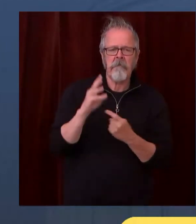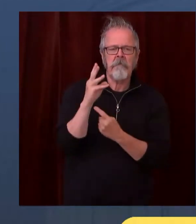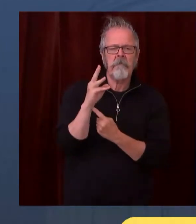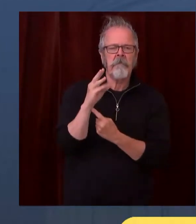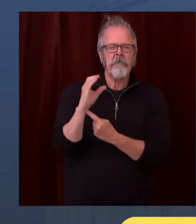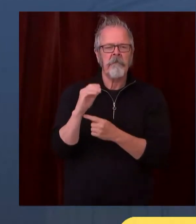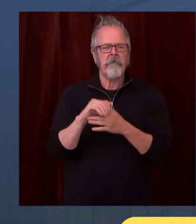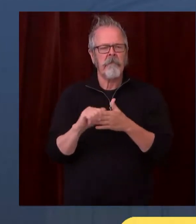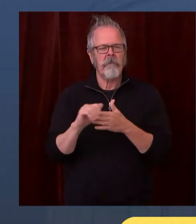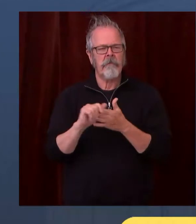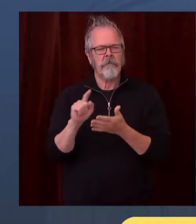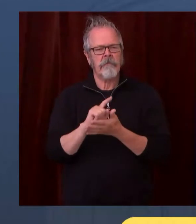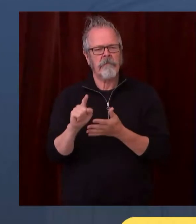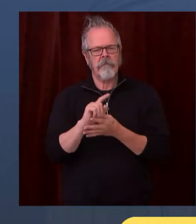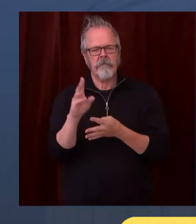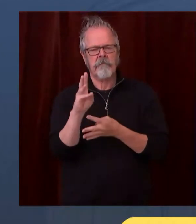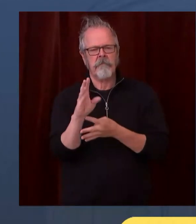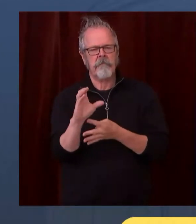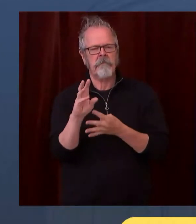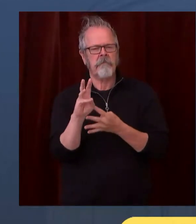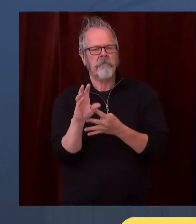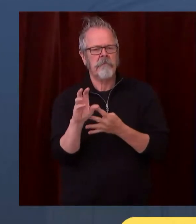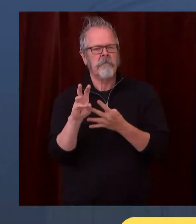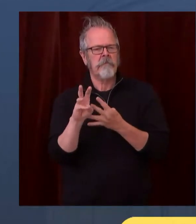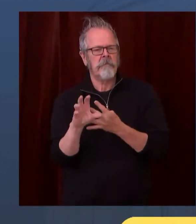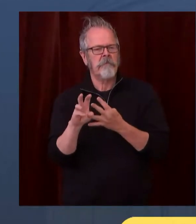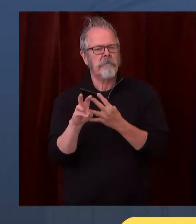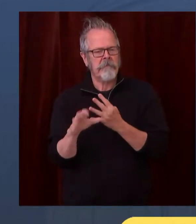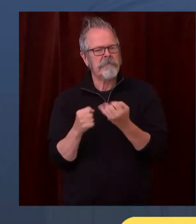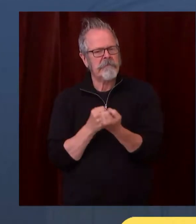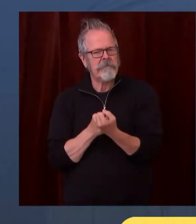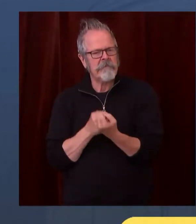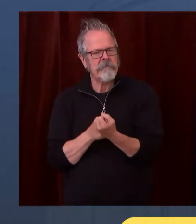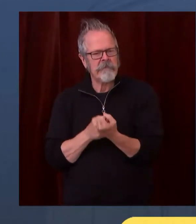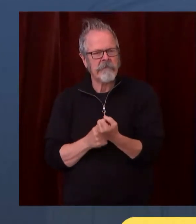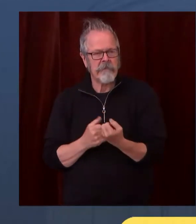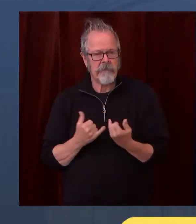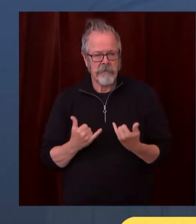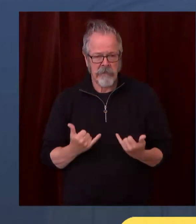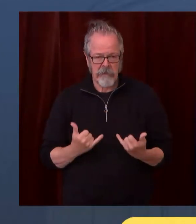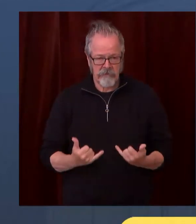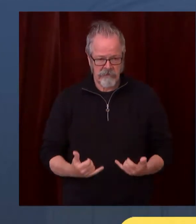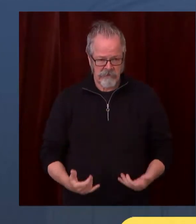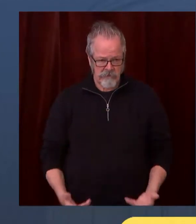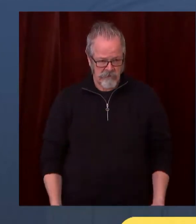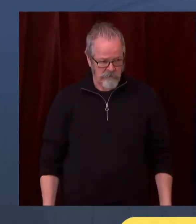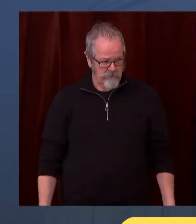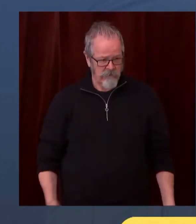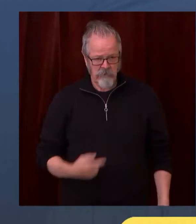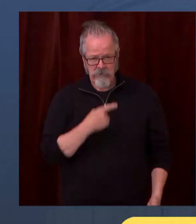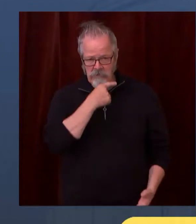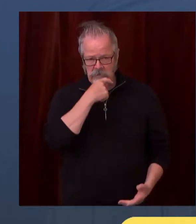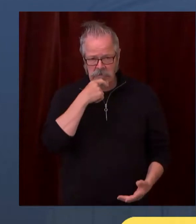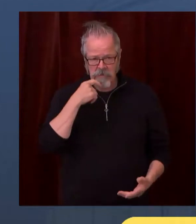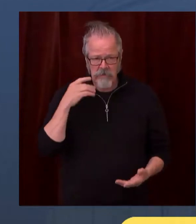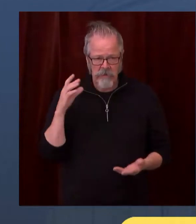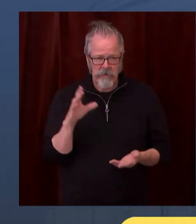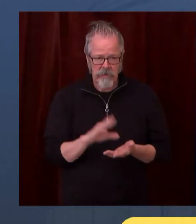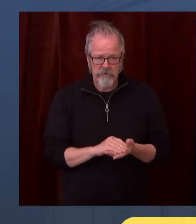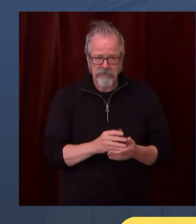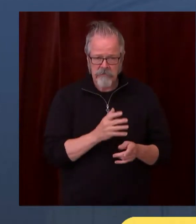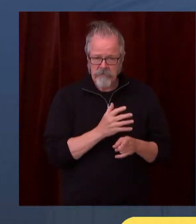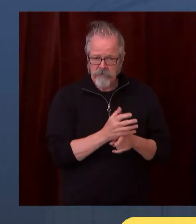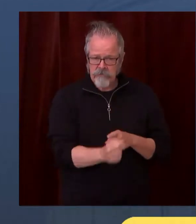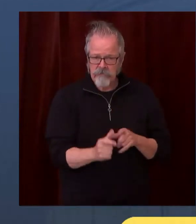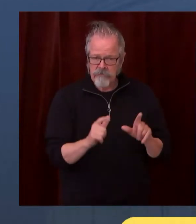pandemic. But unfortunately, in the face of intransigence from the United States Senate and the